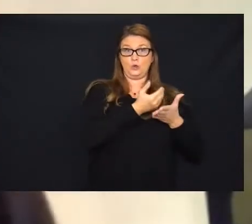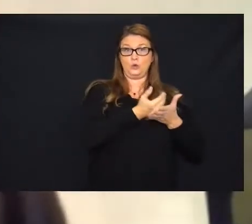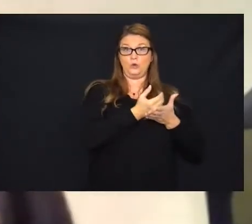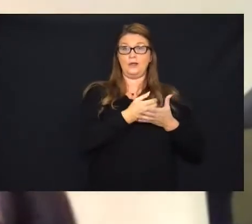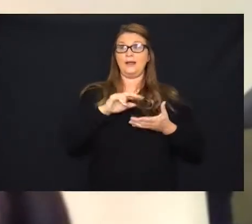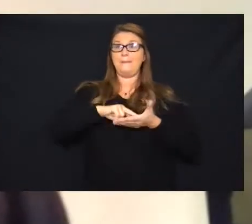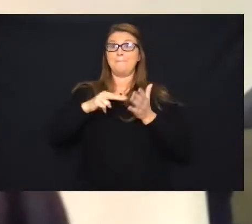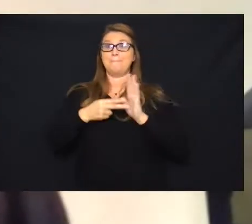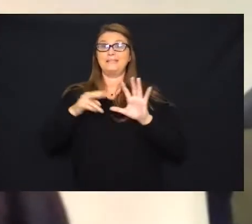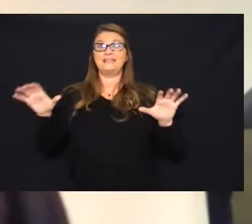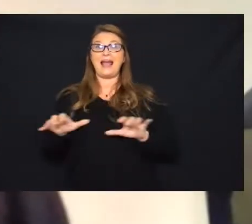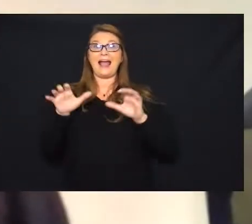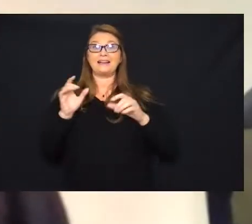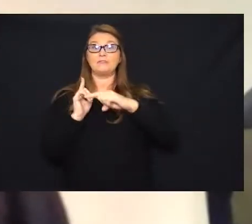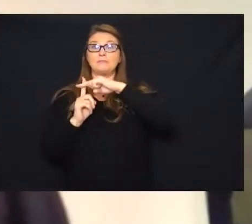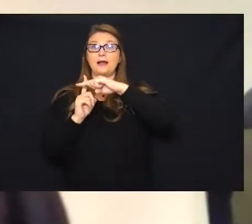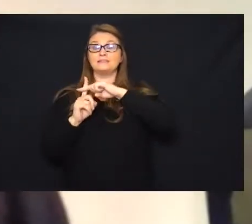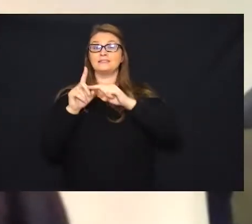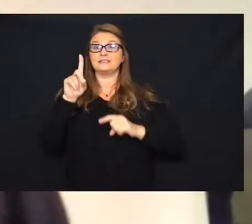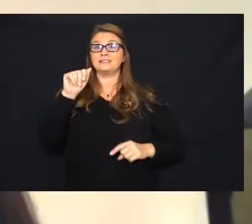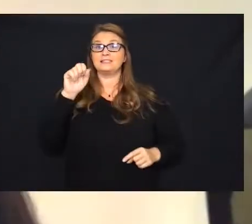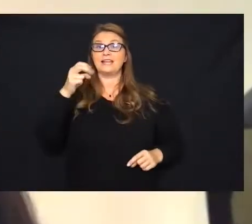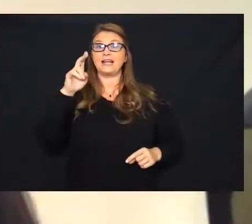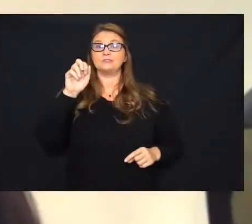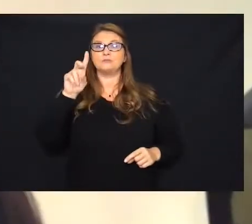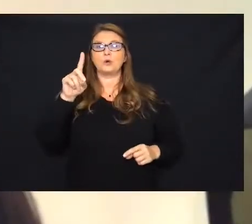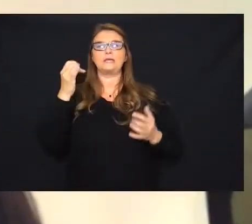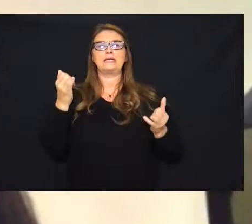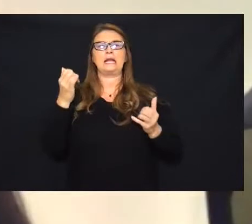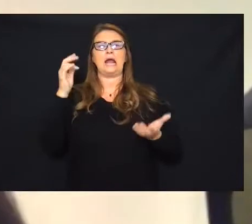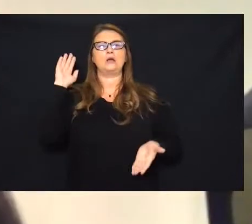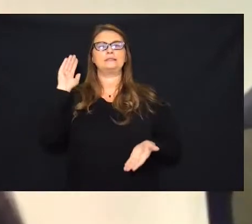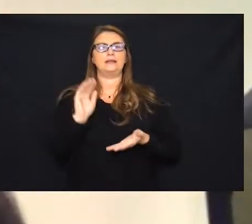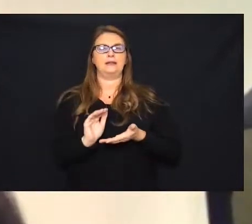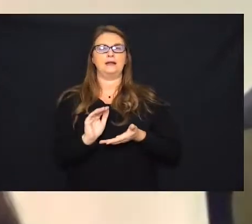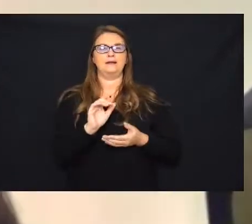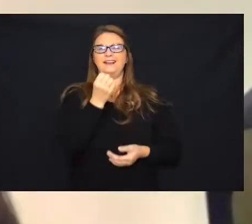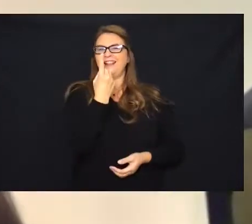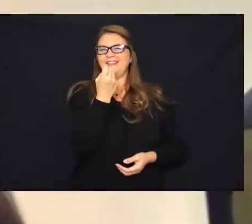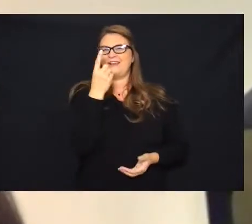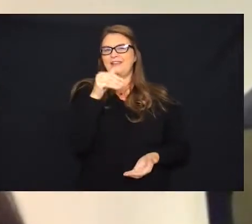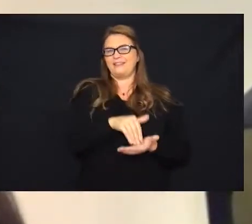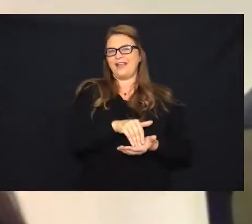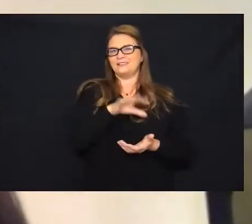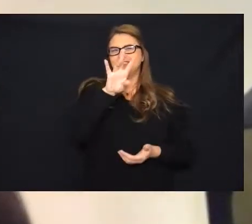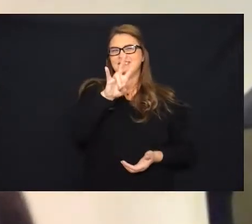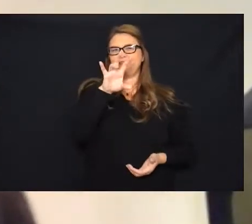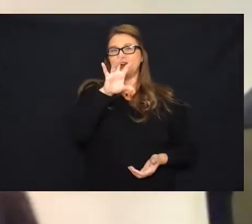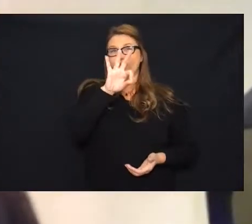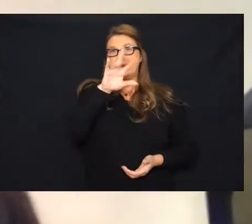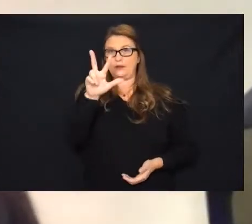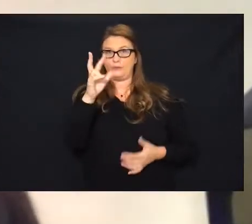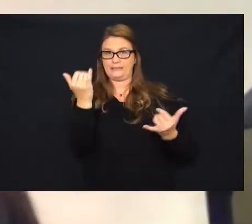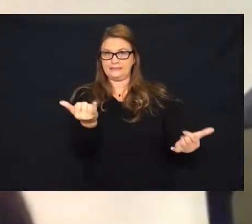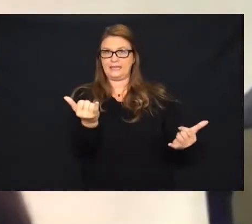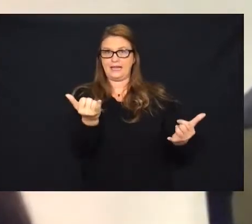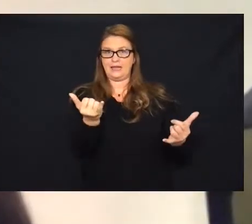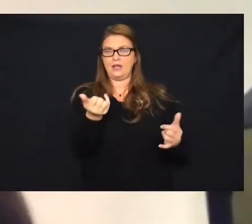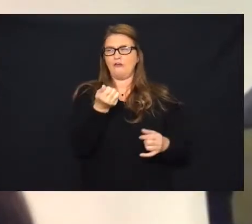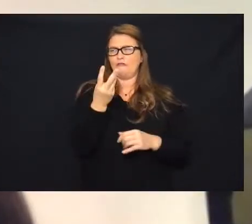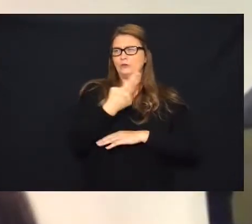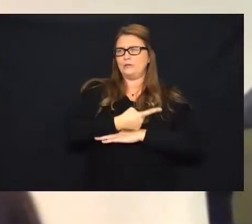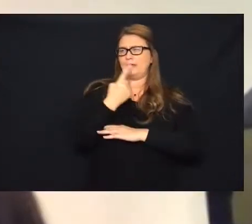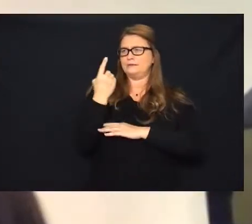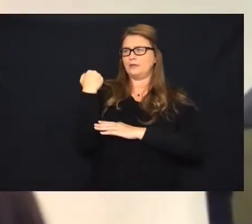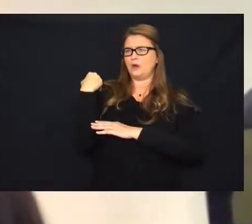cases on the dashboard have declined. So there are 11,793 today. A couple of days ago, of course,